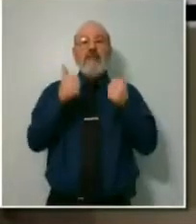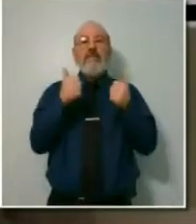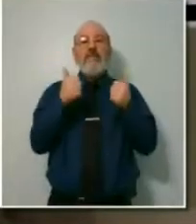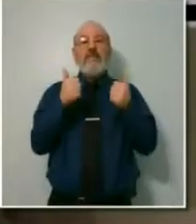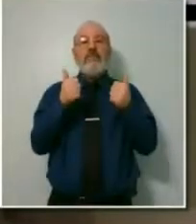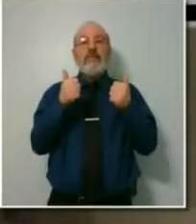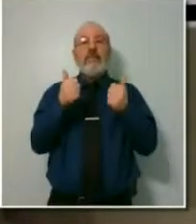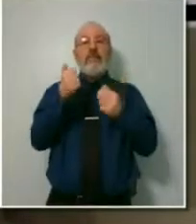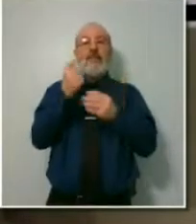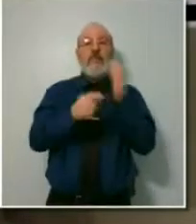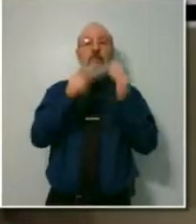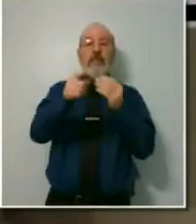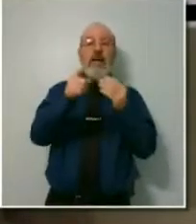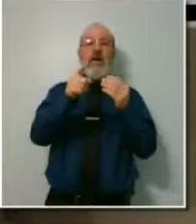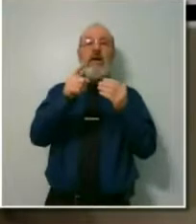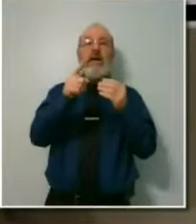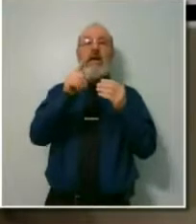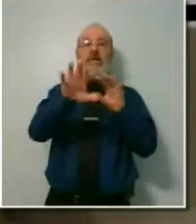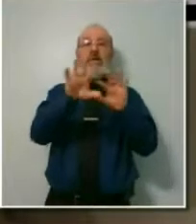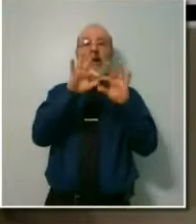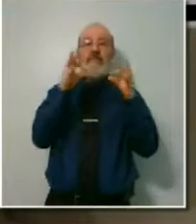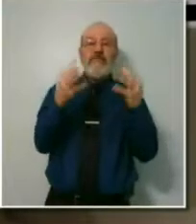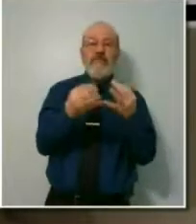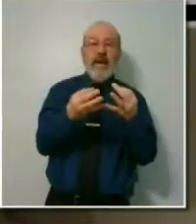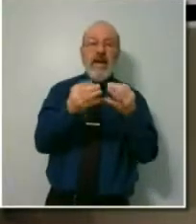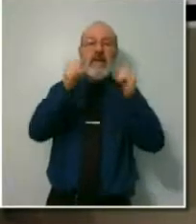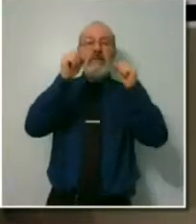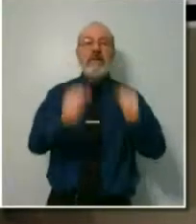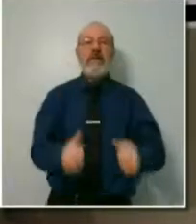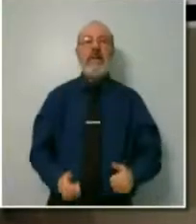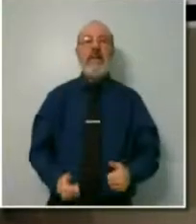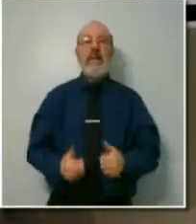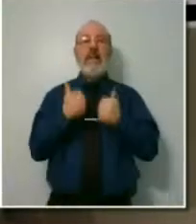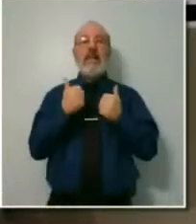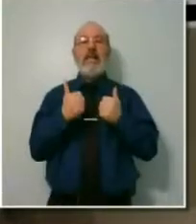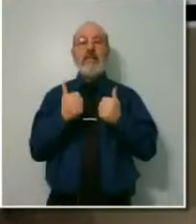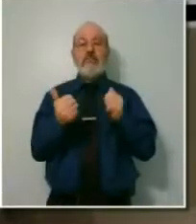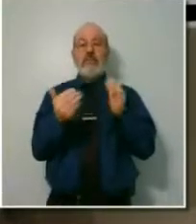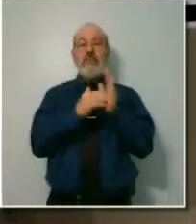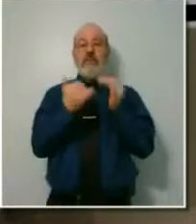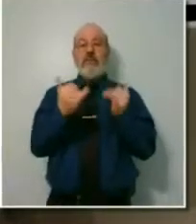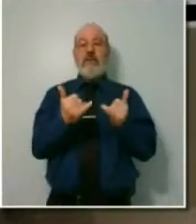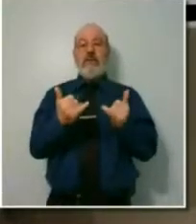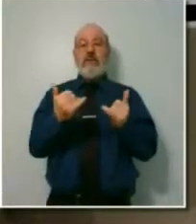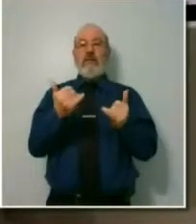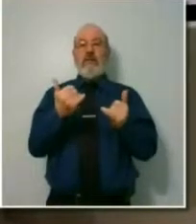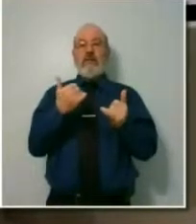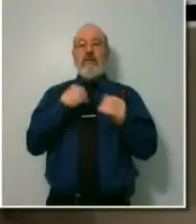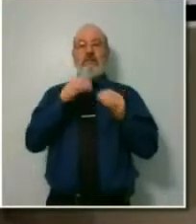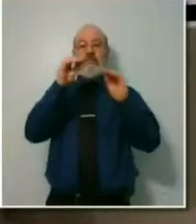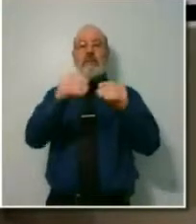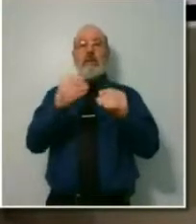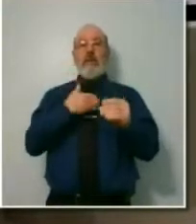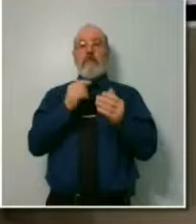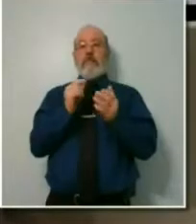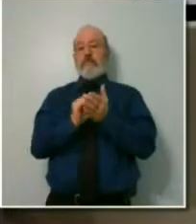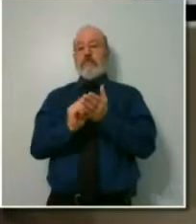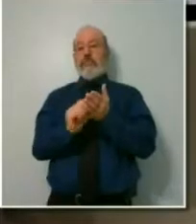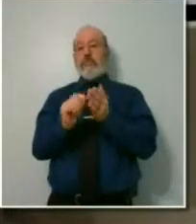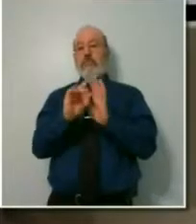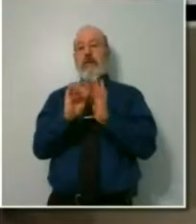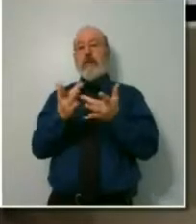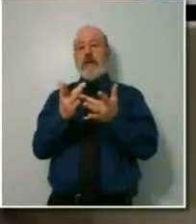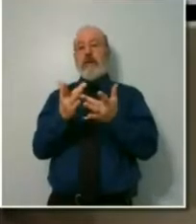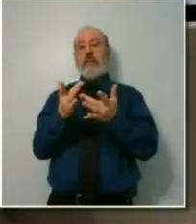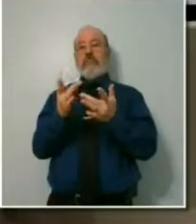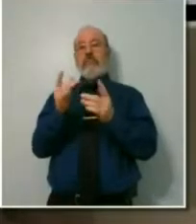thou and thy seed may live." So again, now I have placed in the margin of my Bible the word